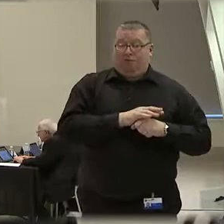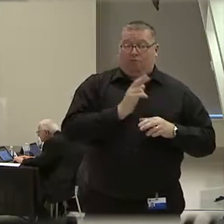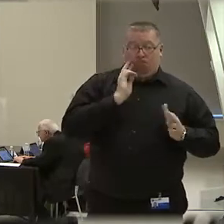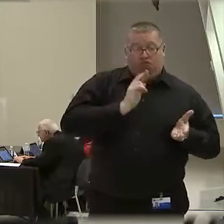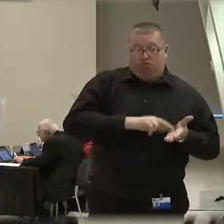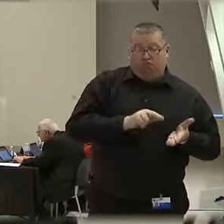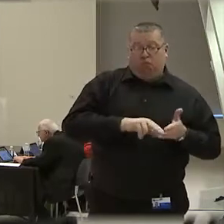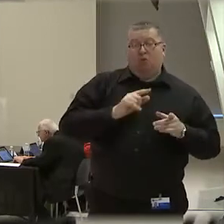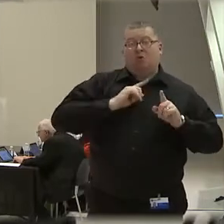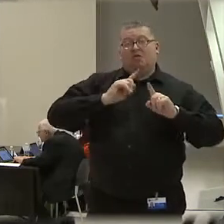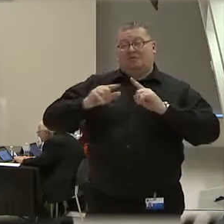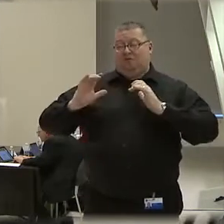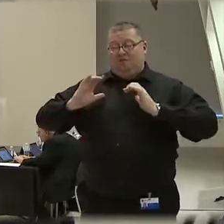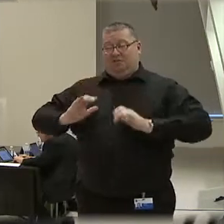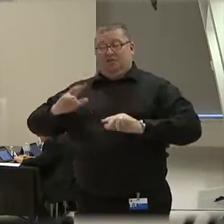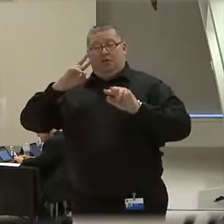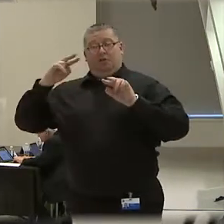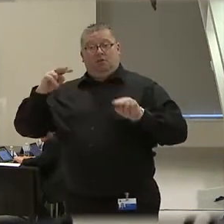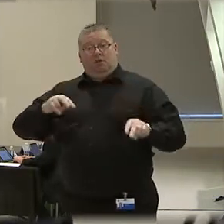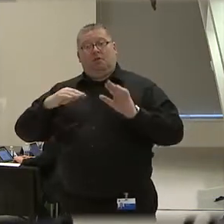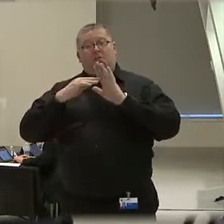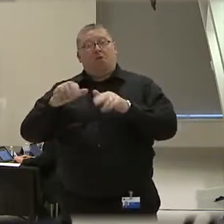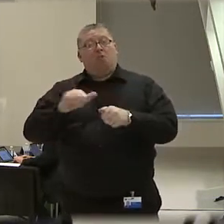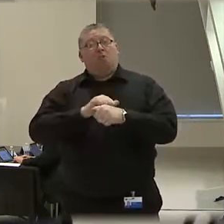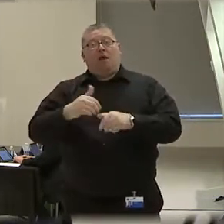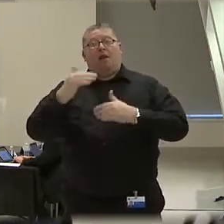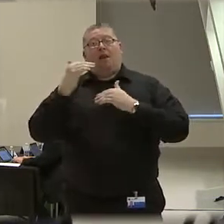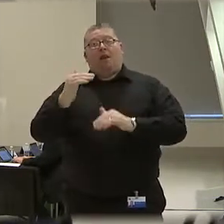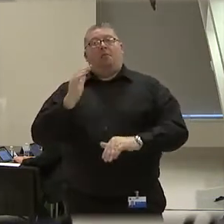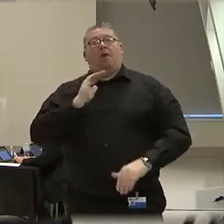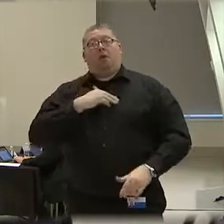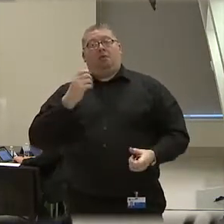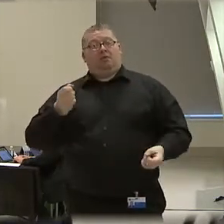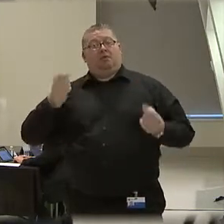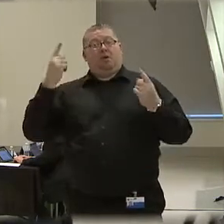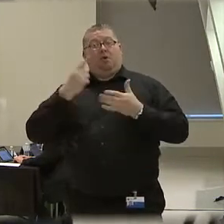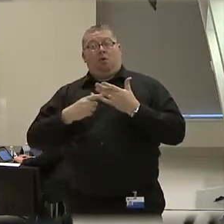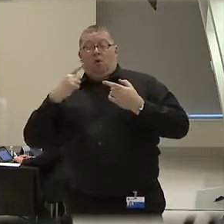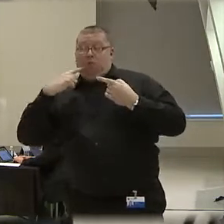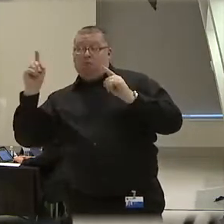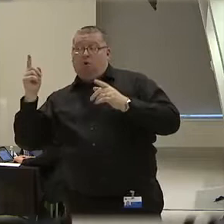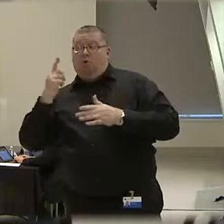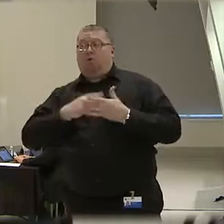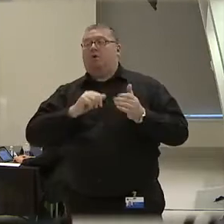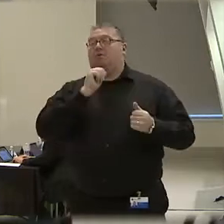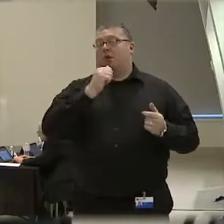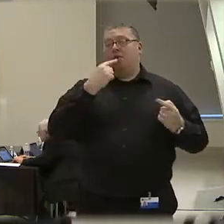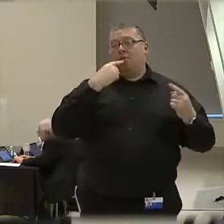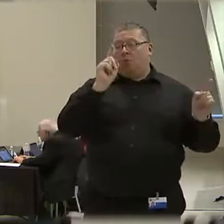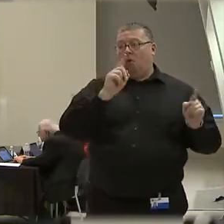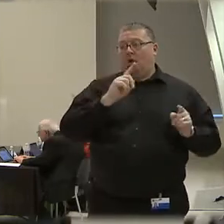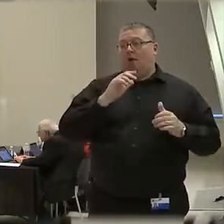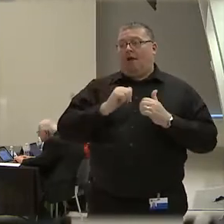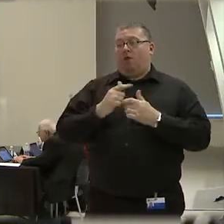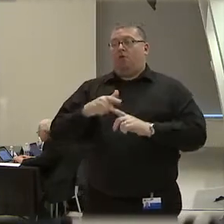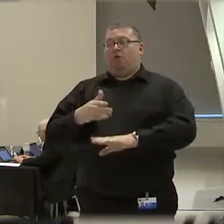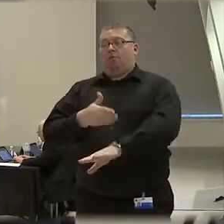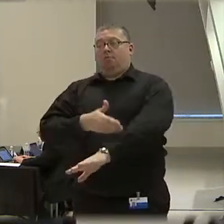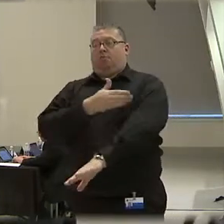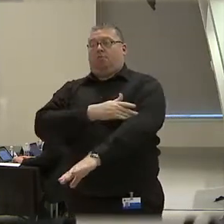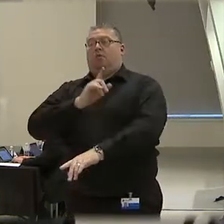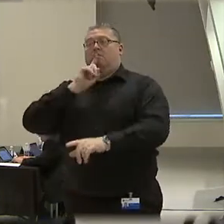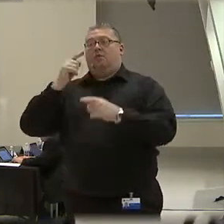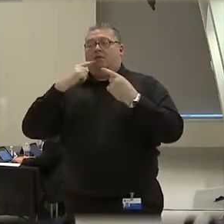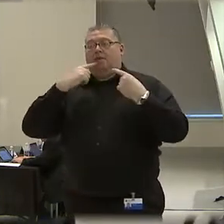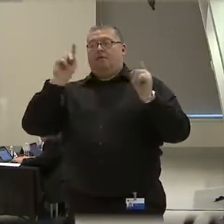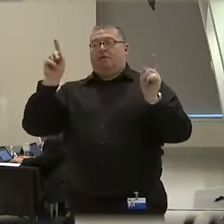different civilian oversight models and practices limits our understanding of what works and what doesn't in oversight, as well as how to improve its effectiveness.